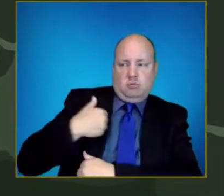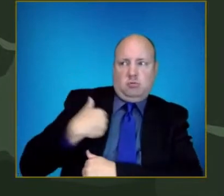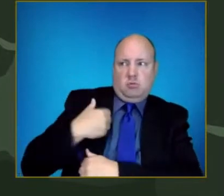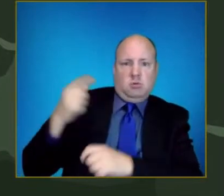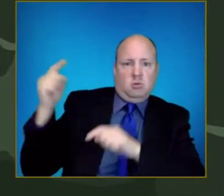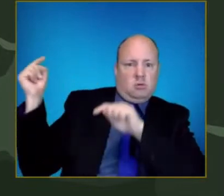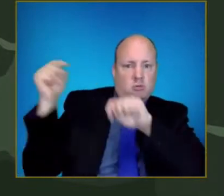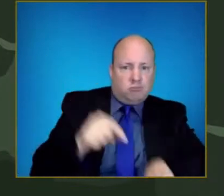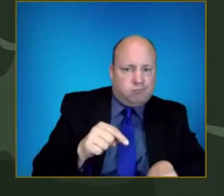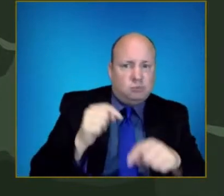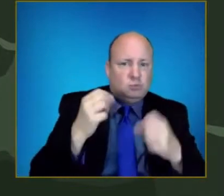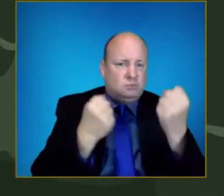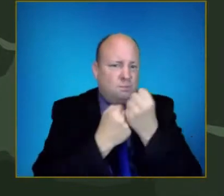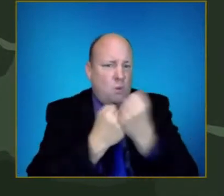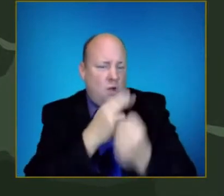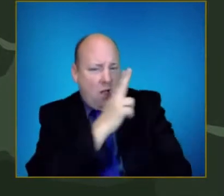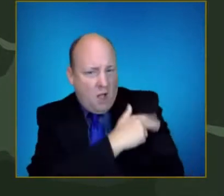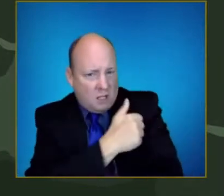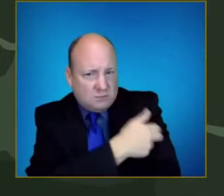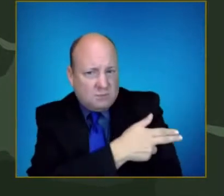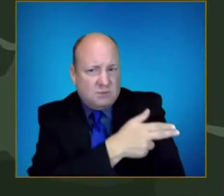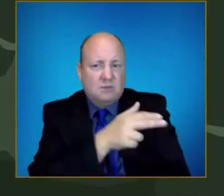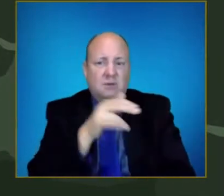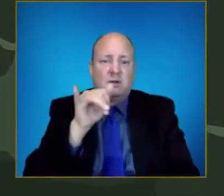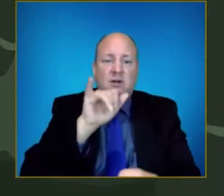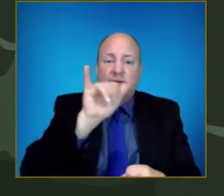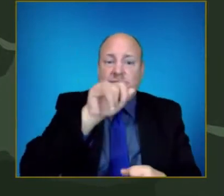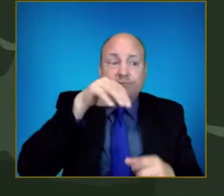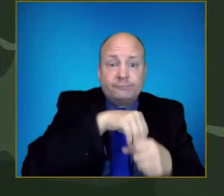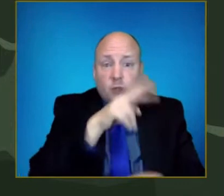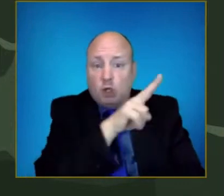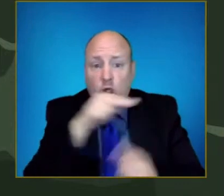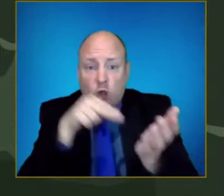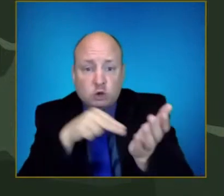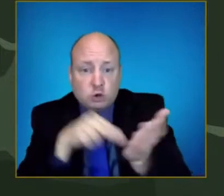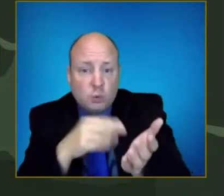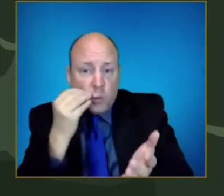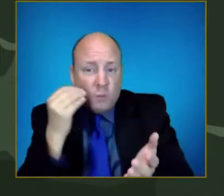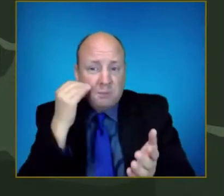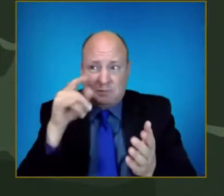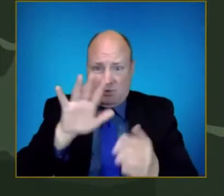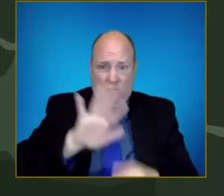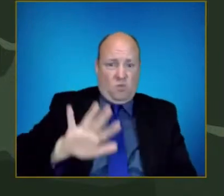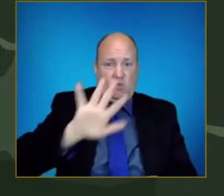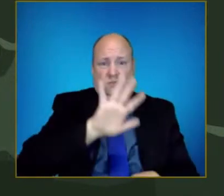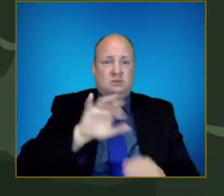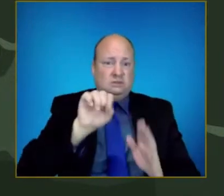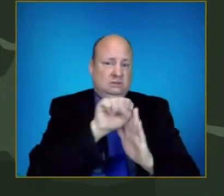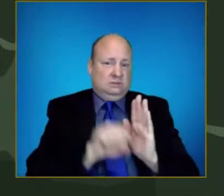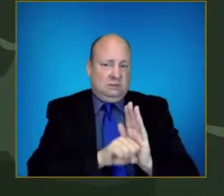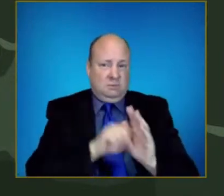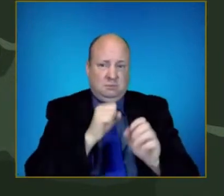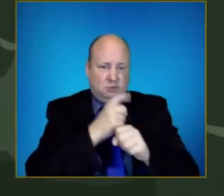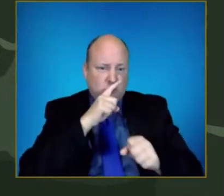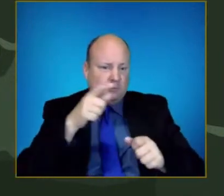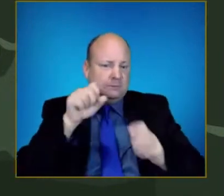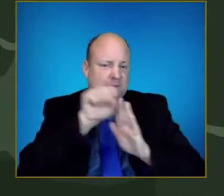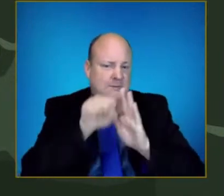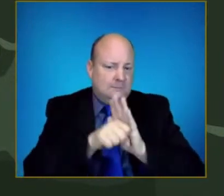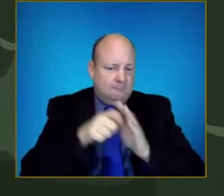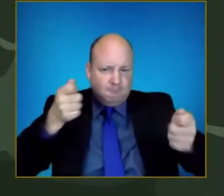facilities. We are coordinating that care at a statewide level to make sure if more beds are needed